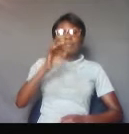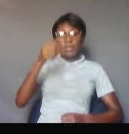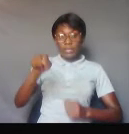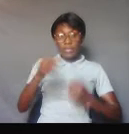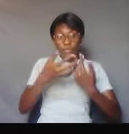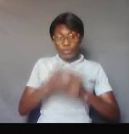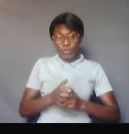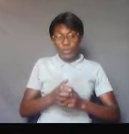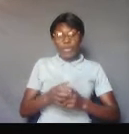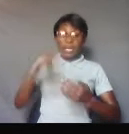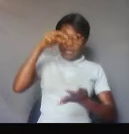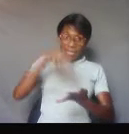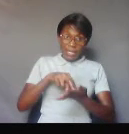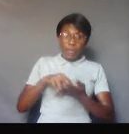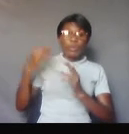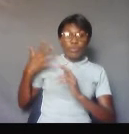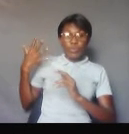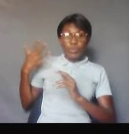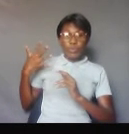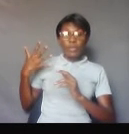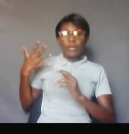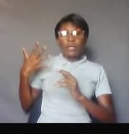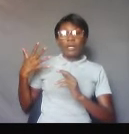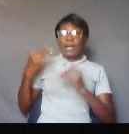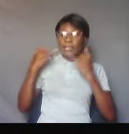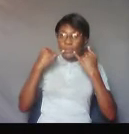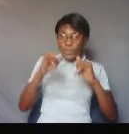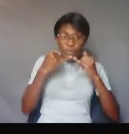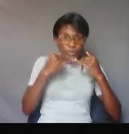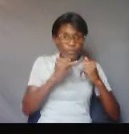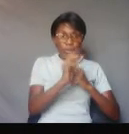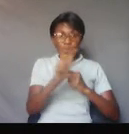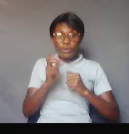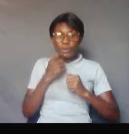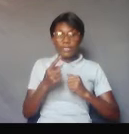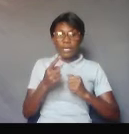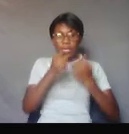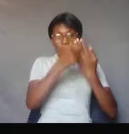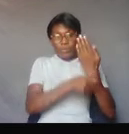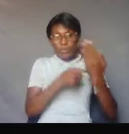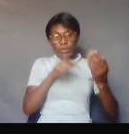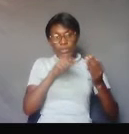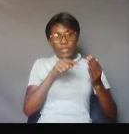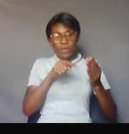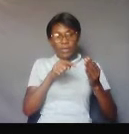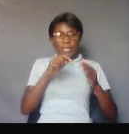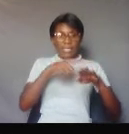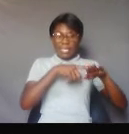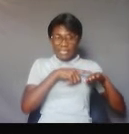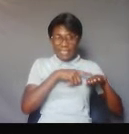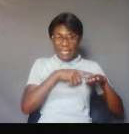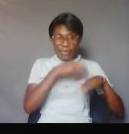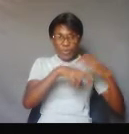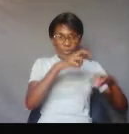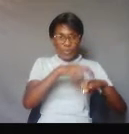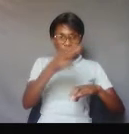book wasn't written yesterday and faxed and pushed underneath our door here in Cape Town or wherever we stay.